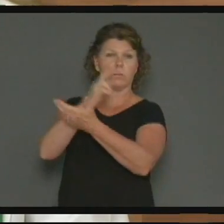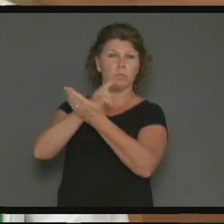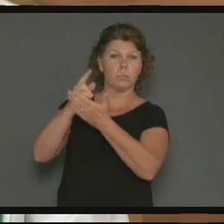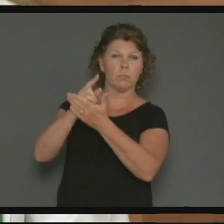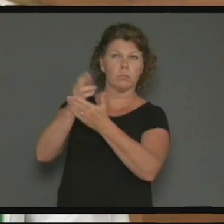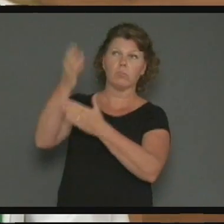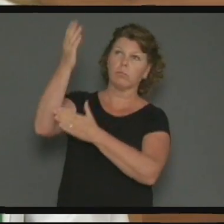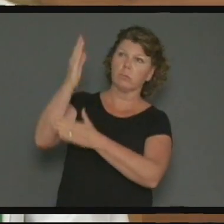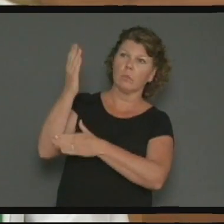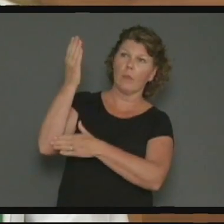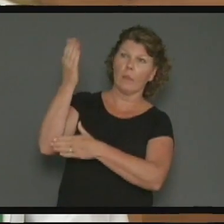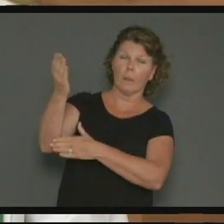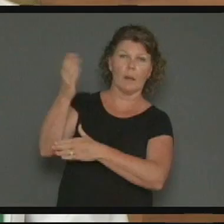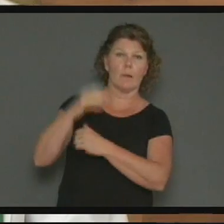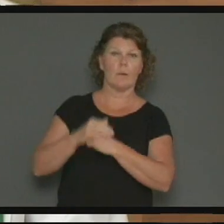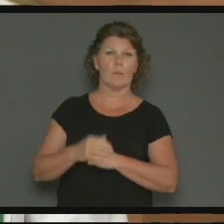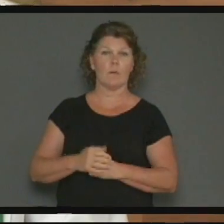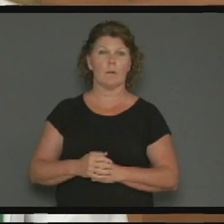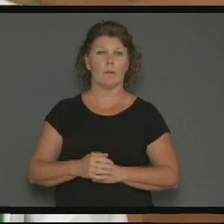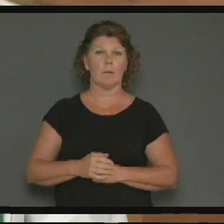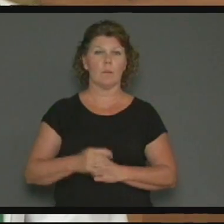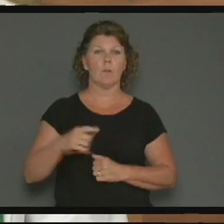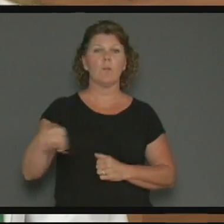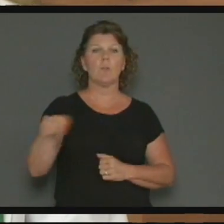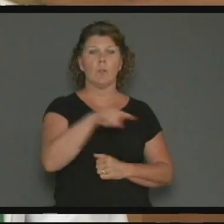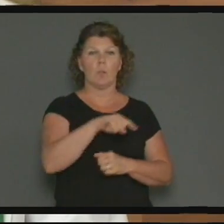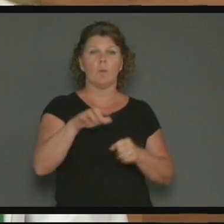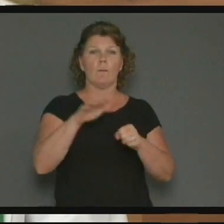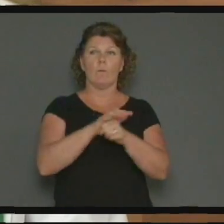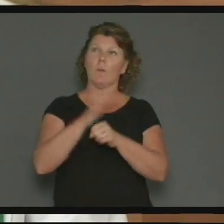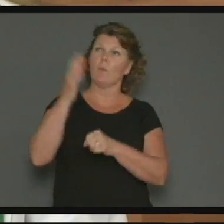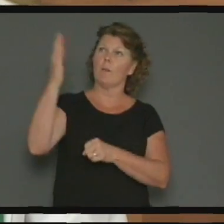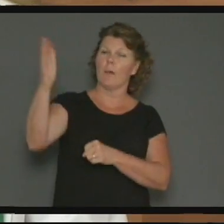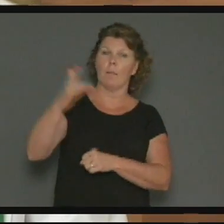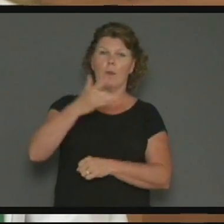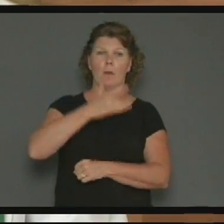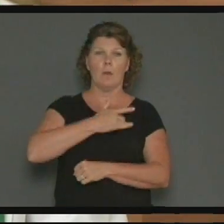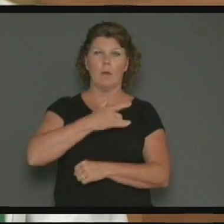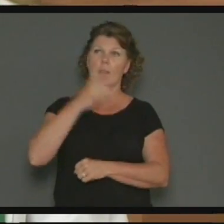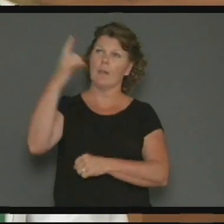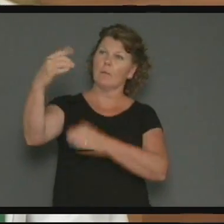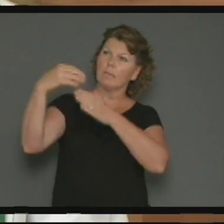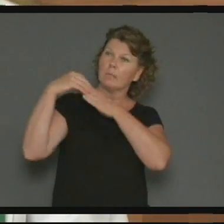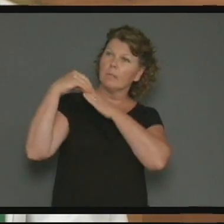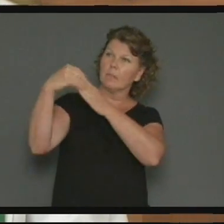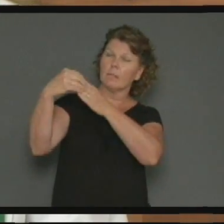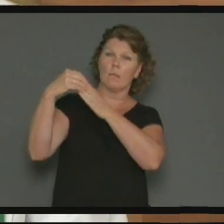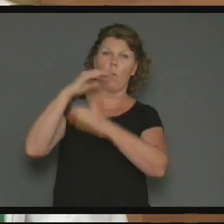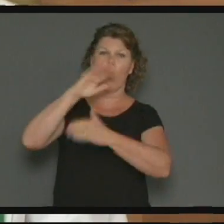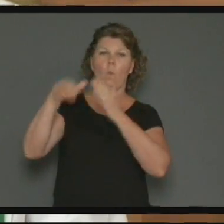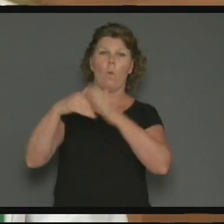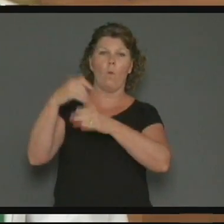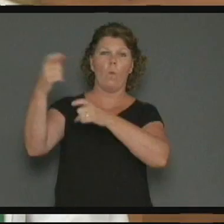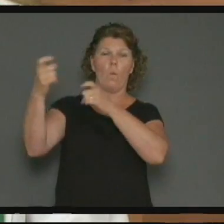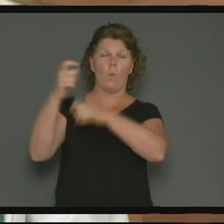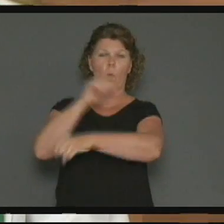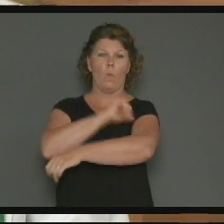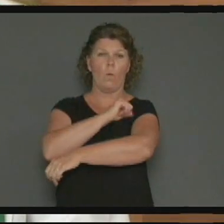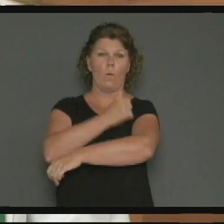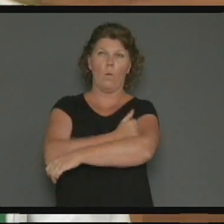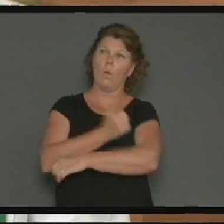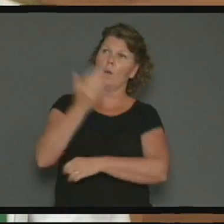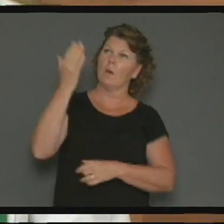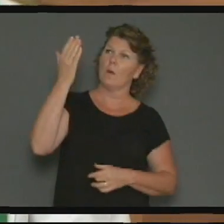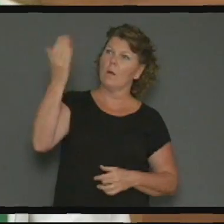bodily, and you have been filled in him, who is the head of all rule and authority. In